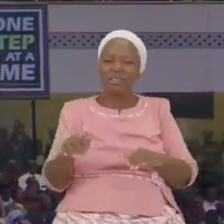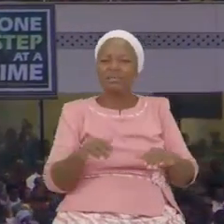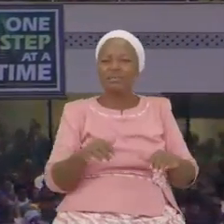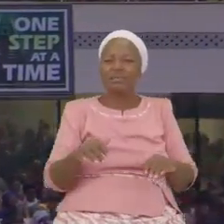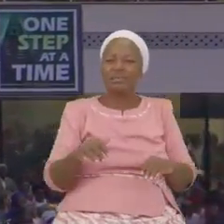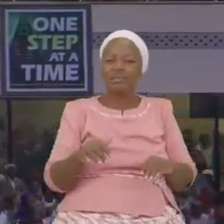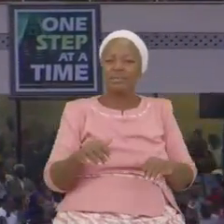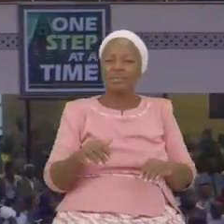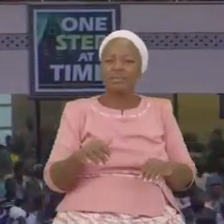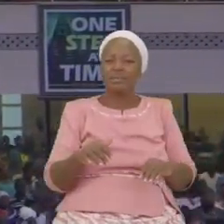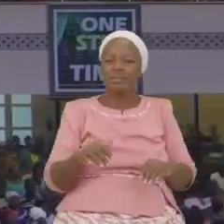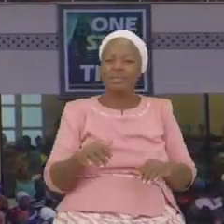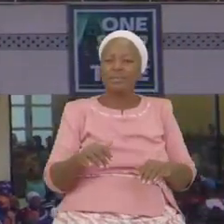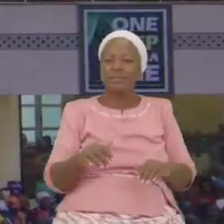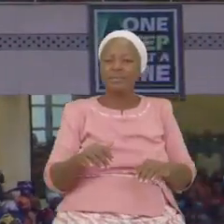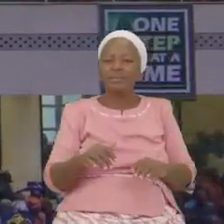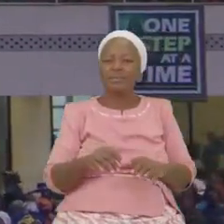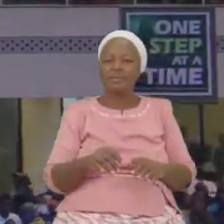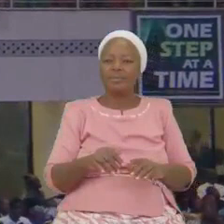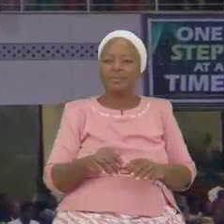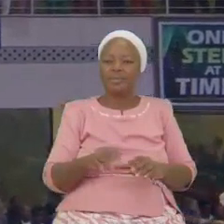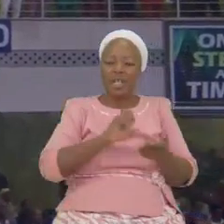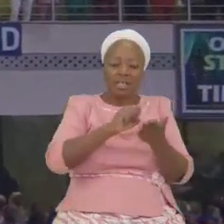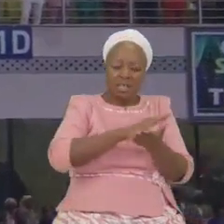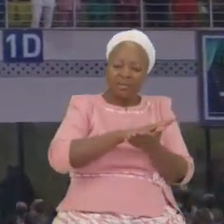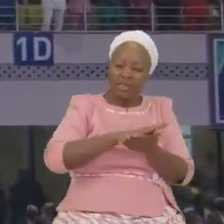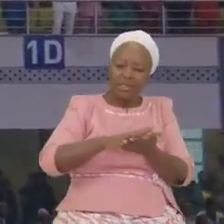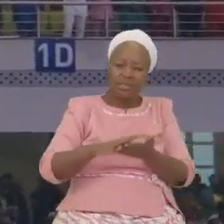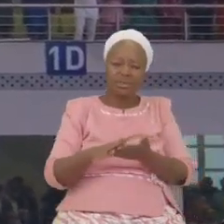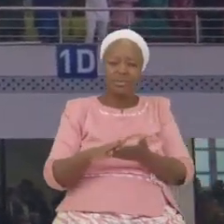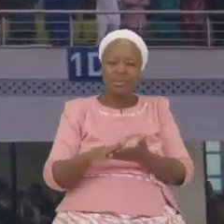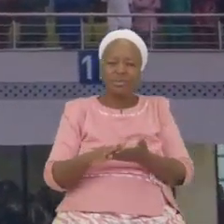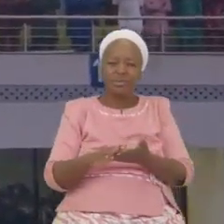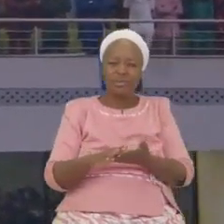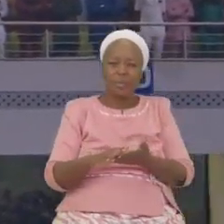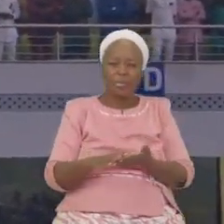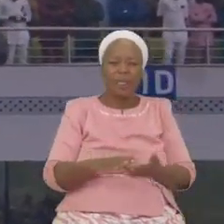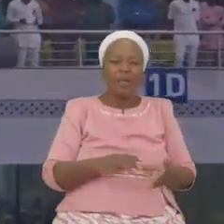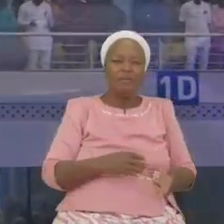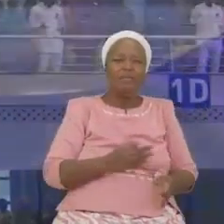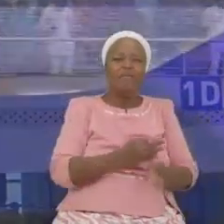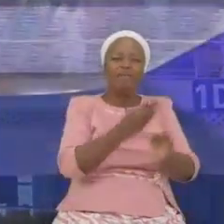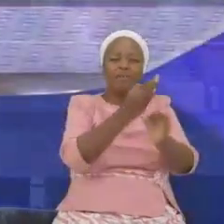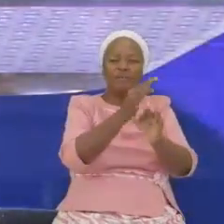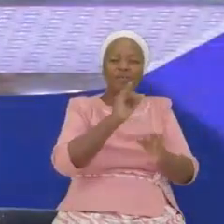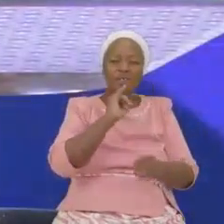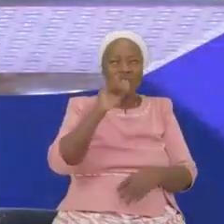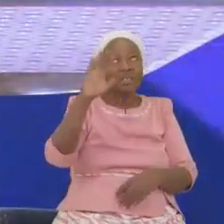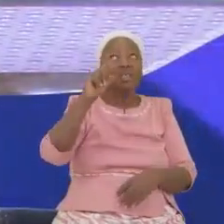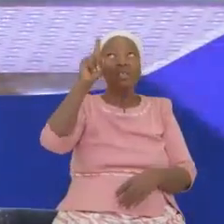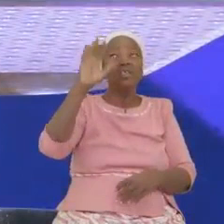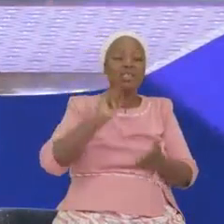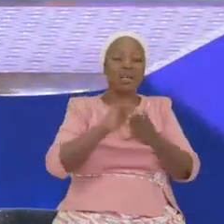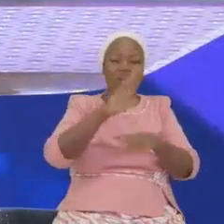Sanctification, faithful is he that calleth you, who also will do